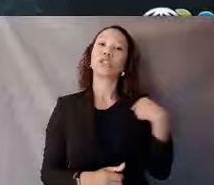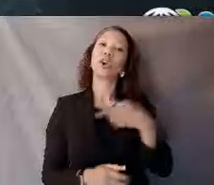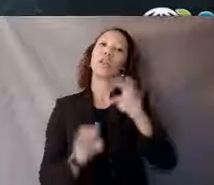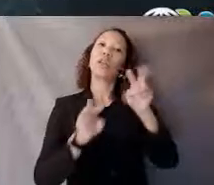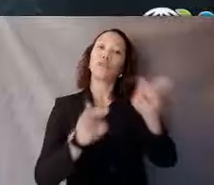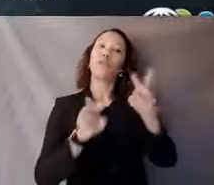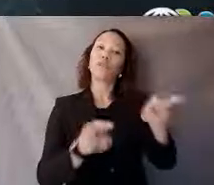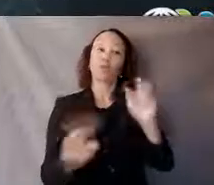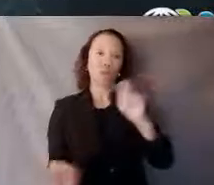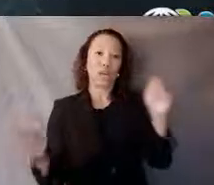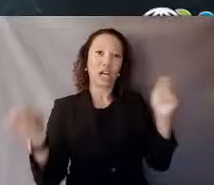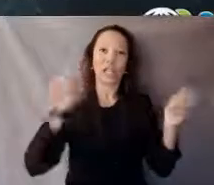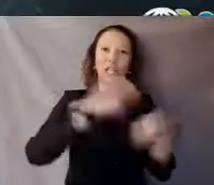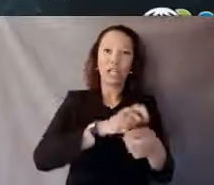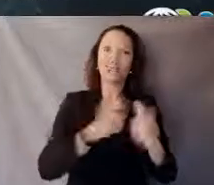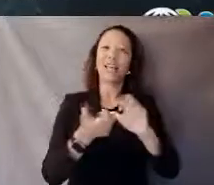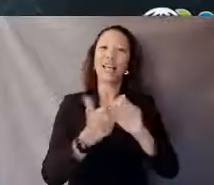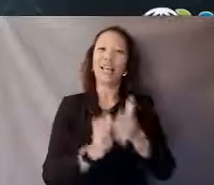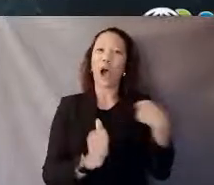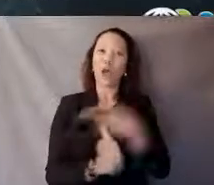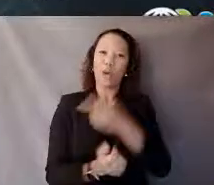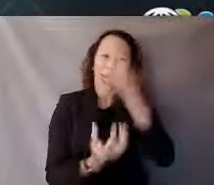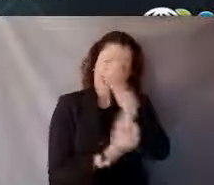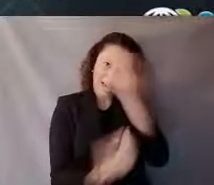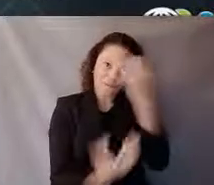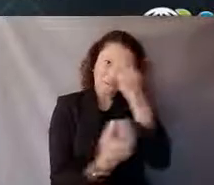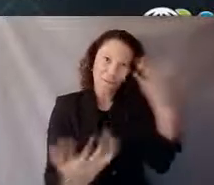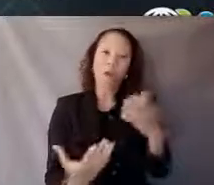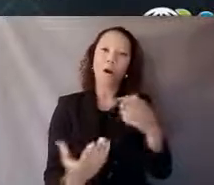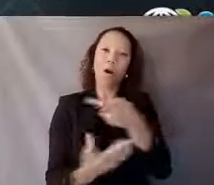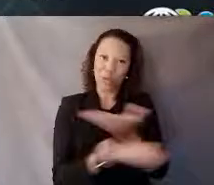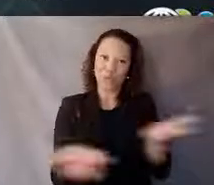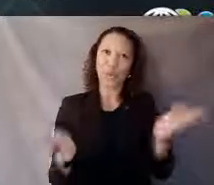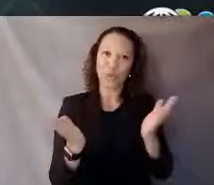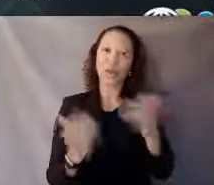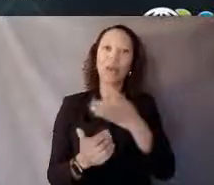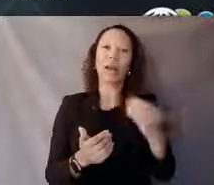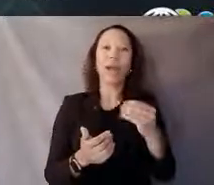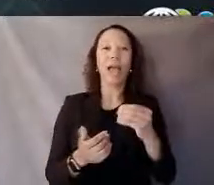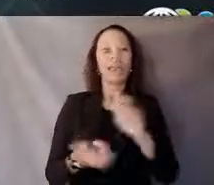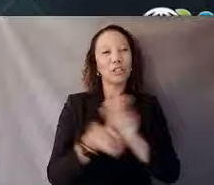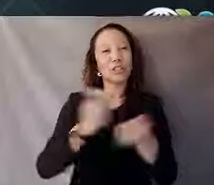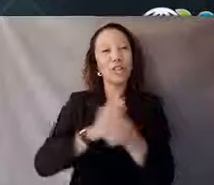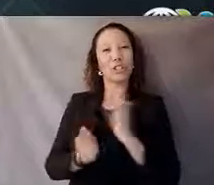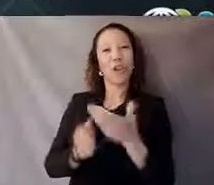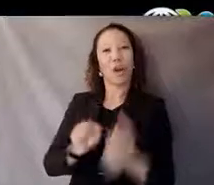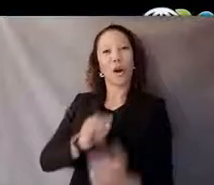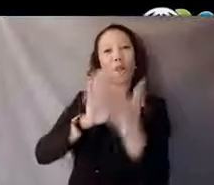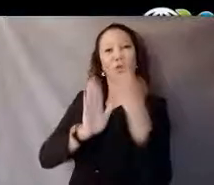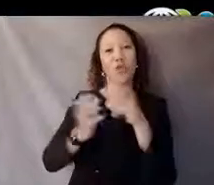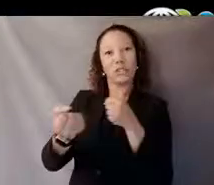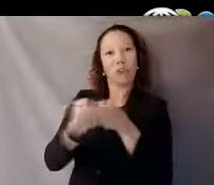a shift in how we deliver our information and a shift in how we're delivering some of our approaches to giving support out